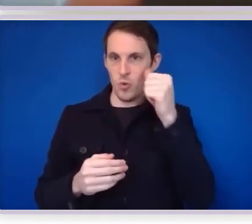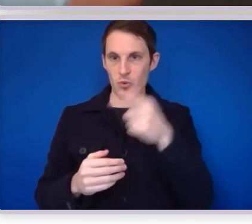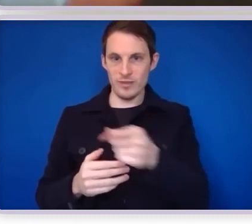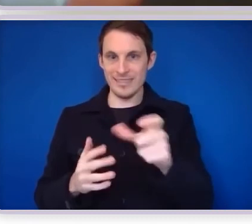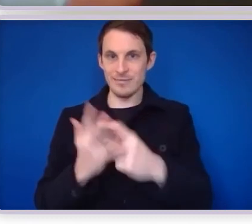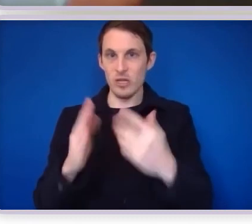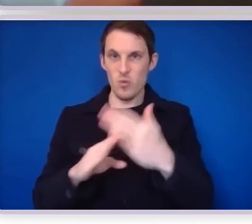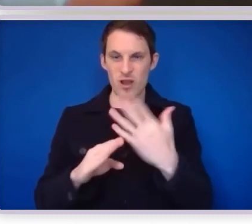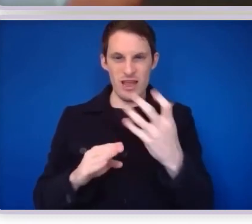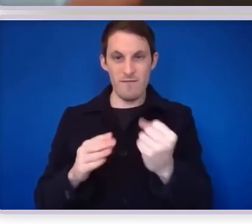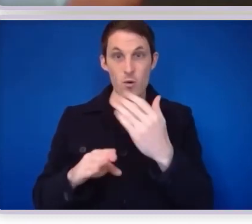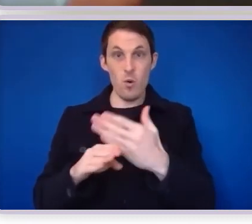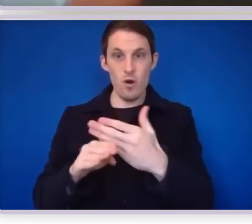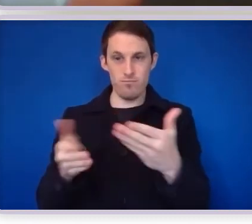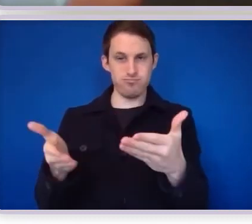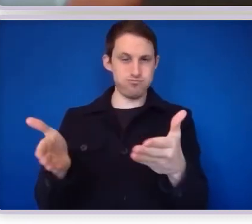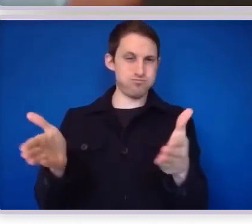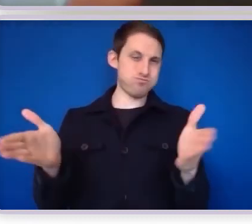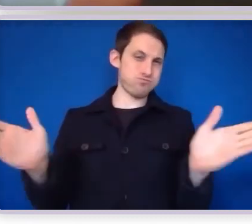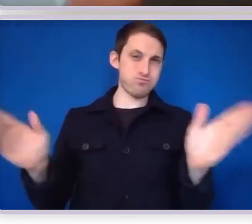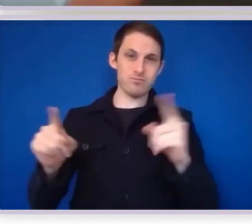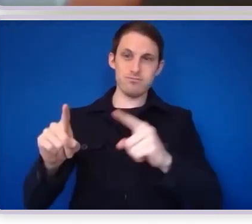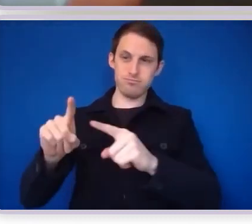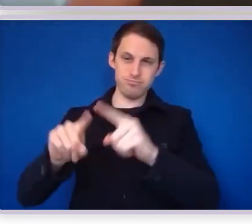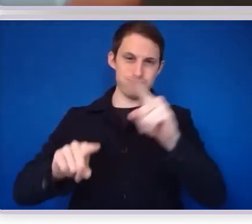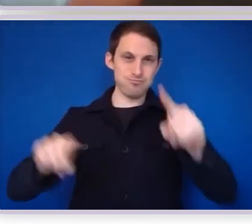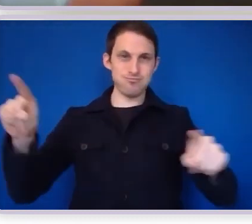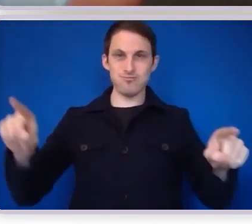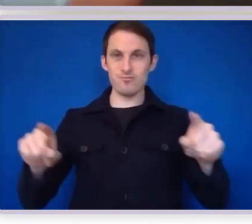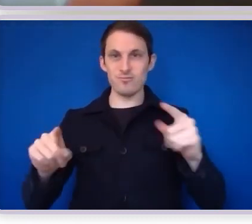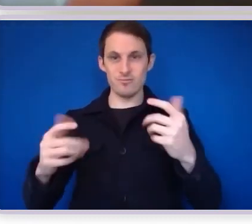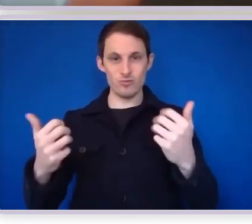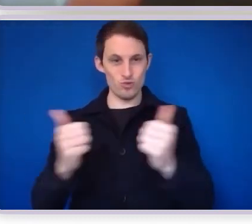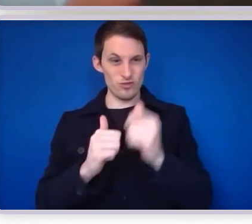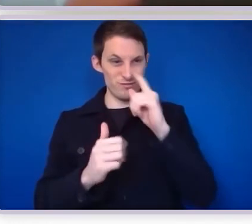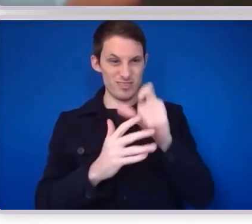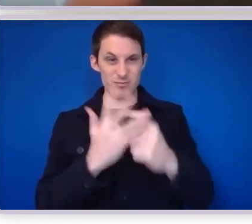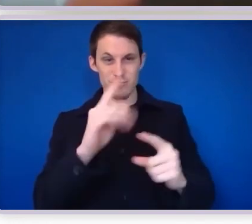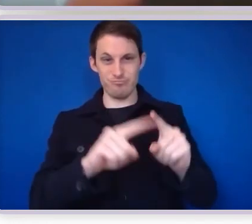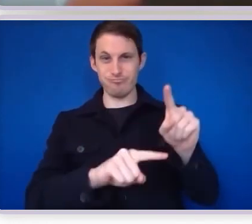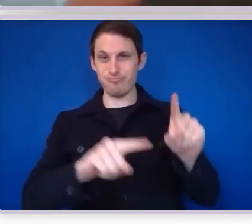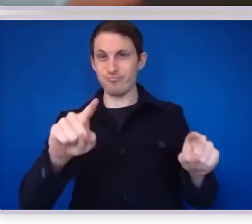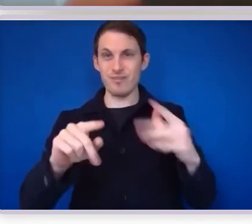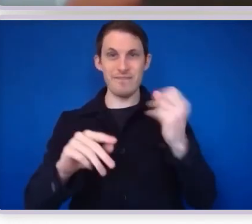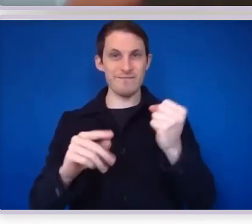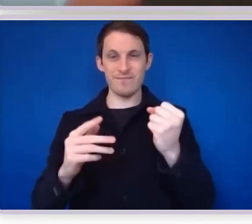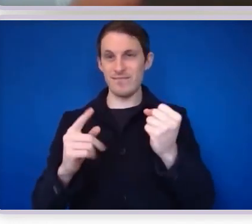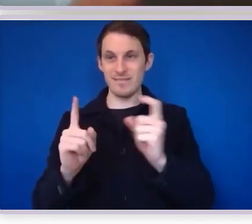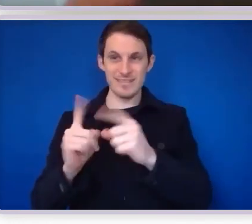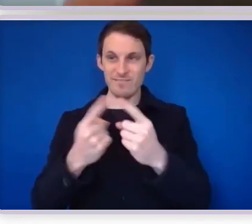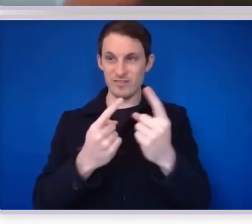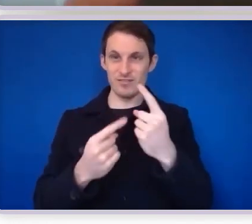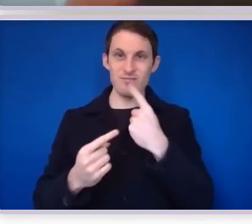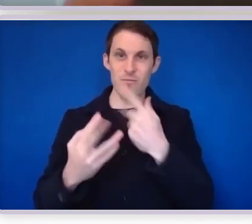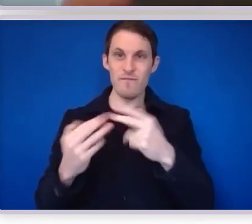different types of people with disabilities and everything involved, and all the different types of support that might